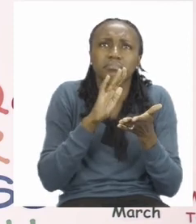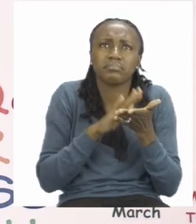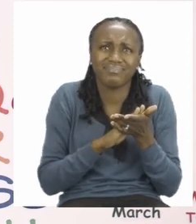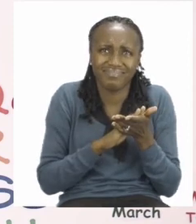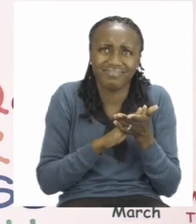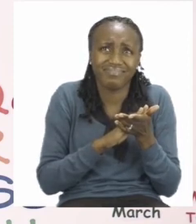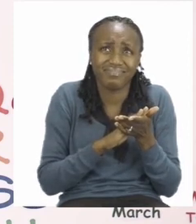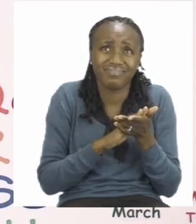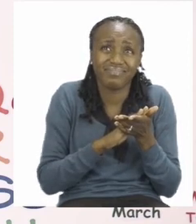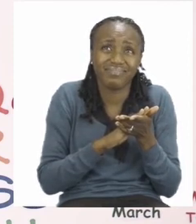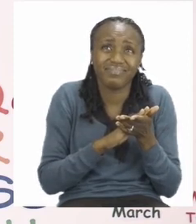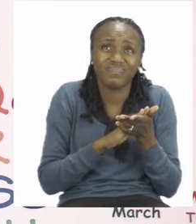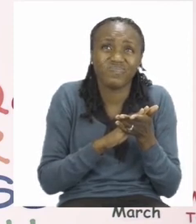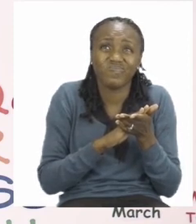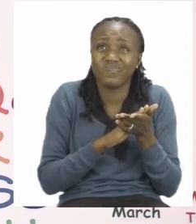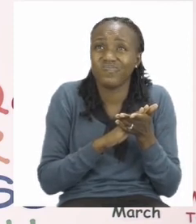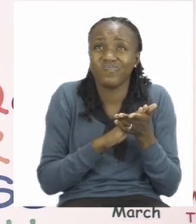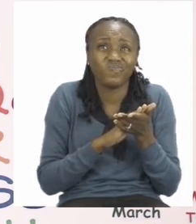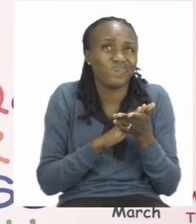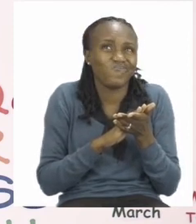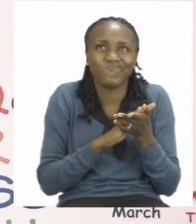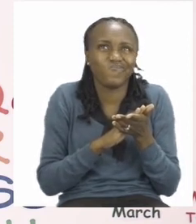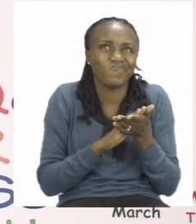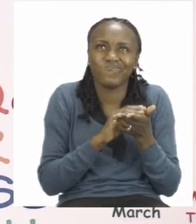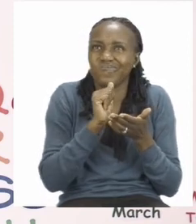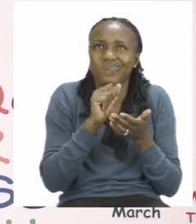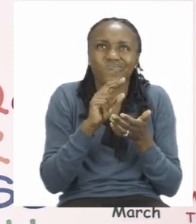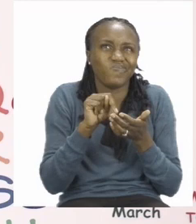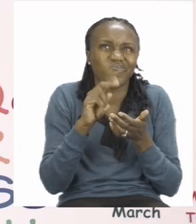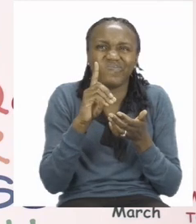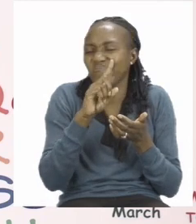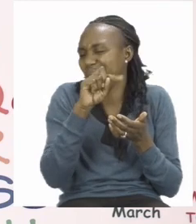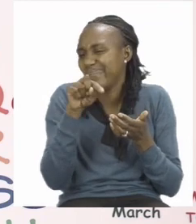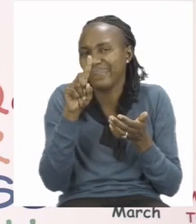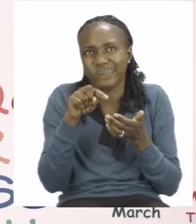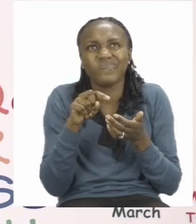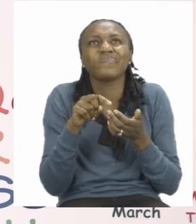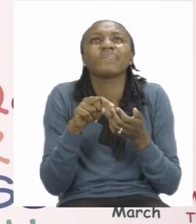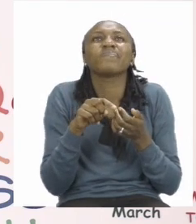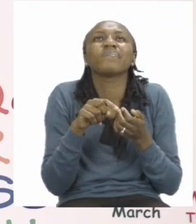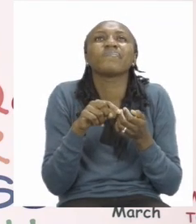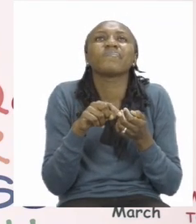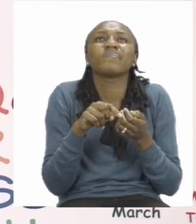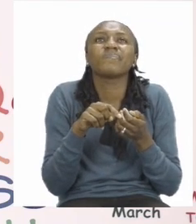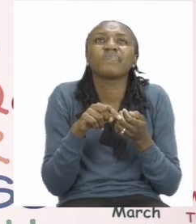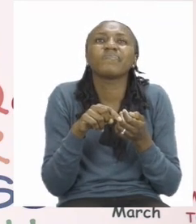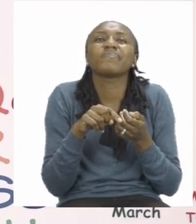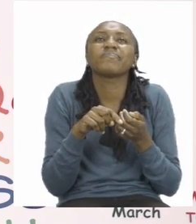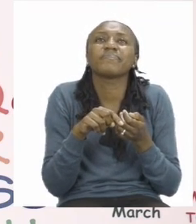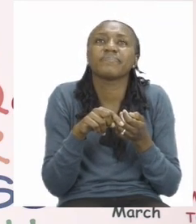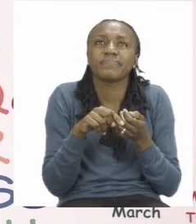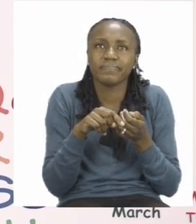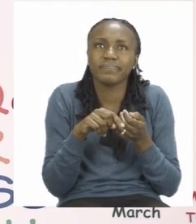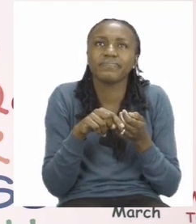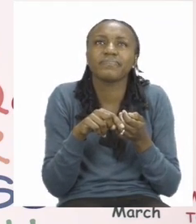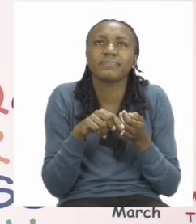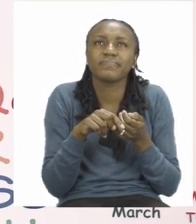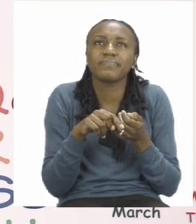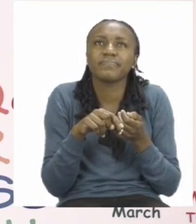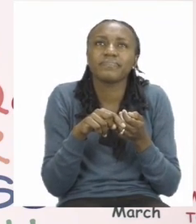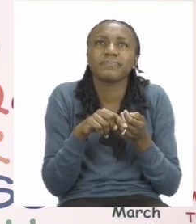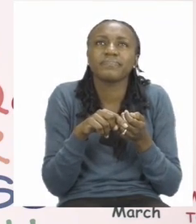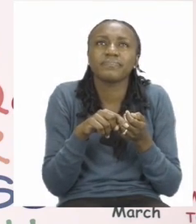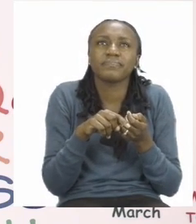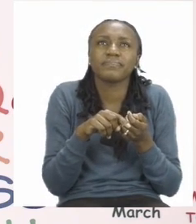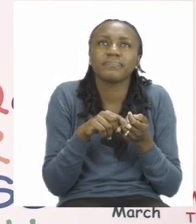the rain. That doesn't make sense. Let's try another one. The pond